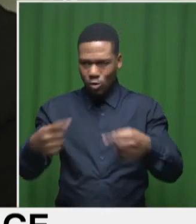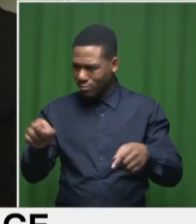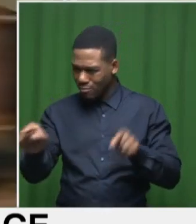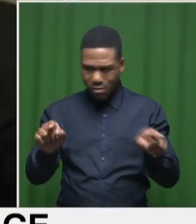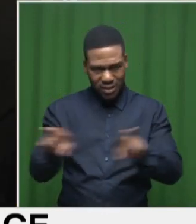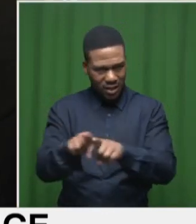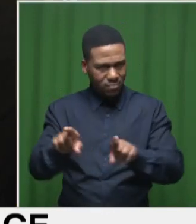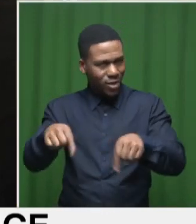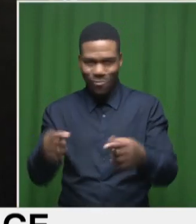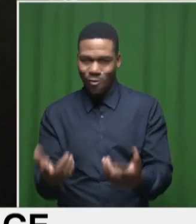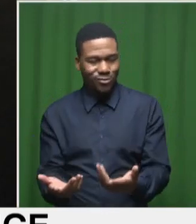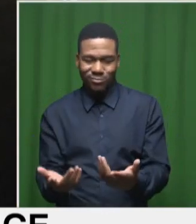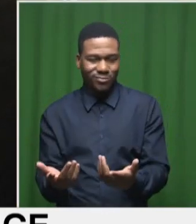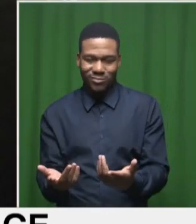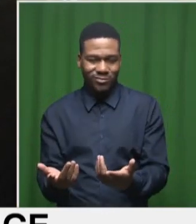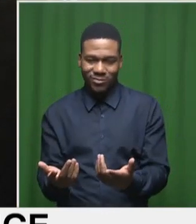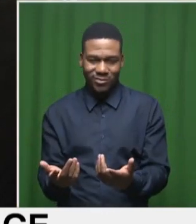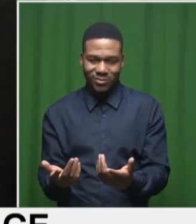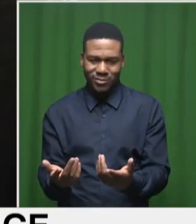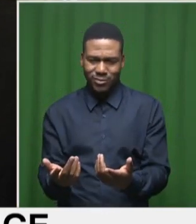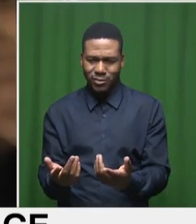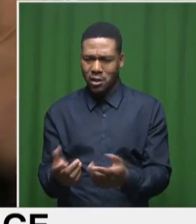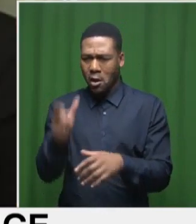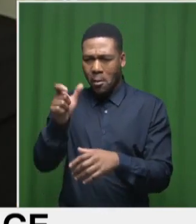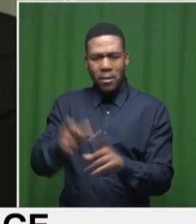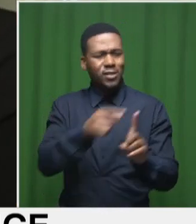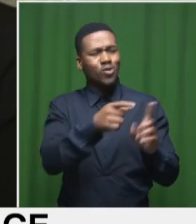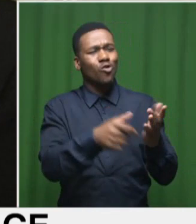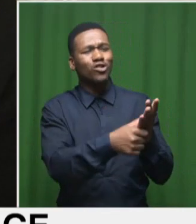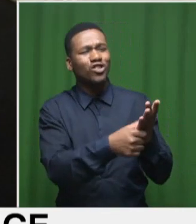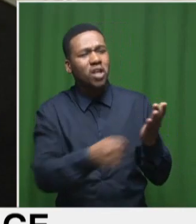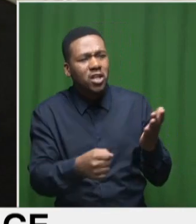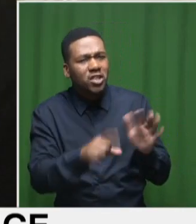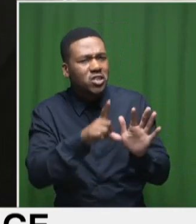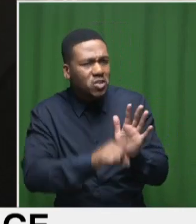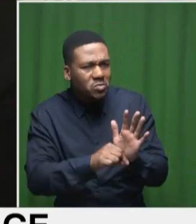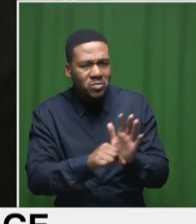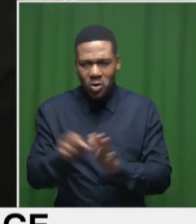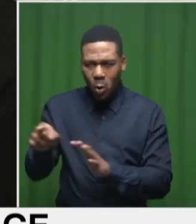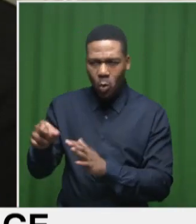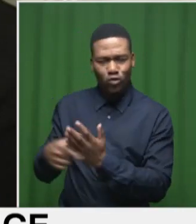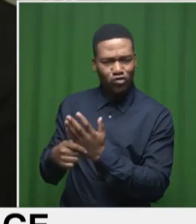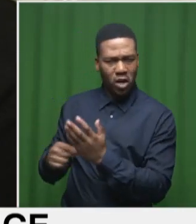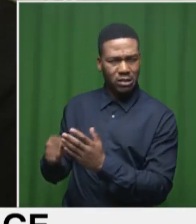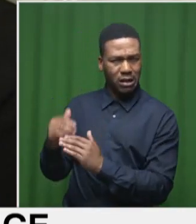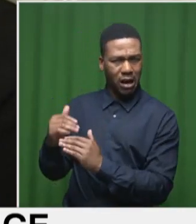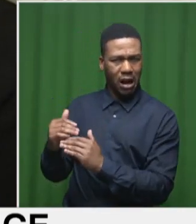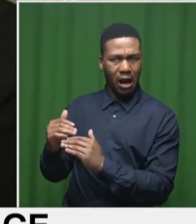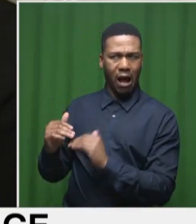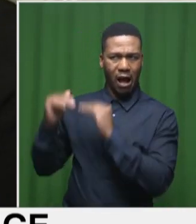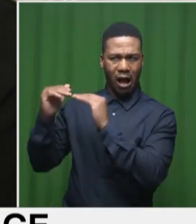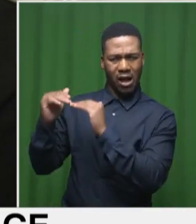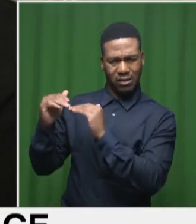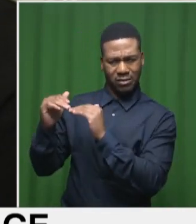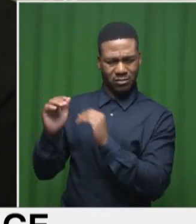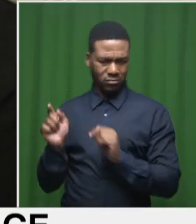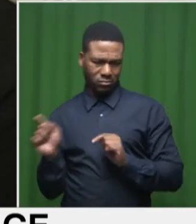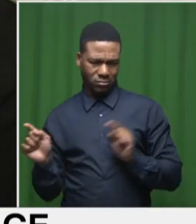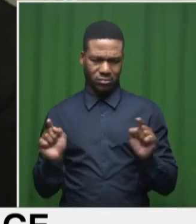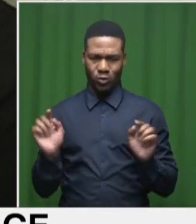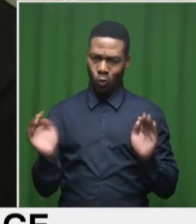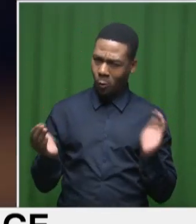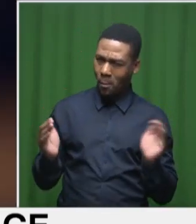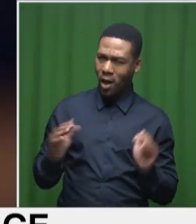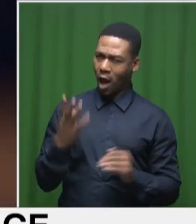and then you've got someone over there charging, you know, a tenth of what they should be. And that's you know, you have to ask